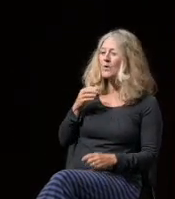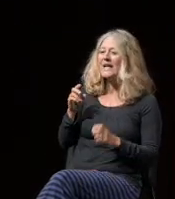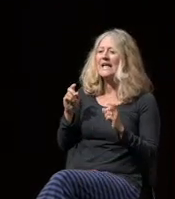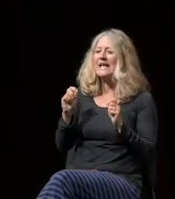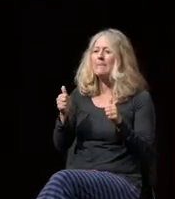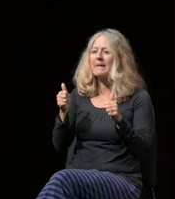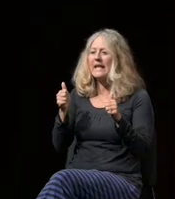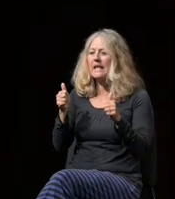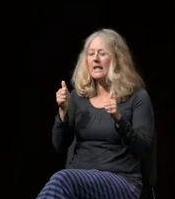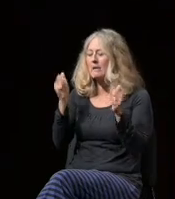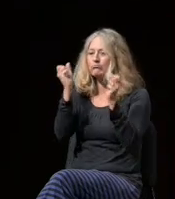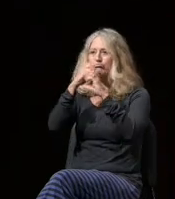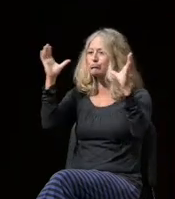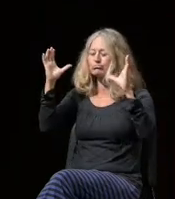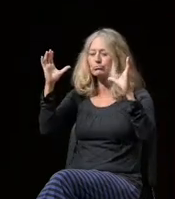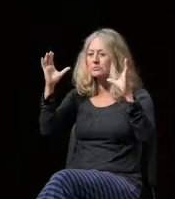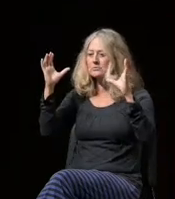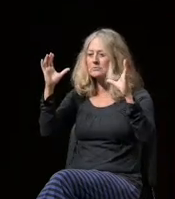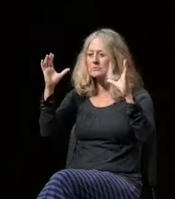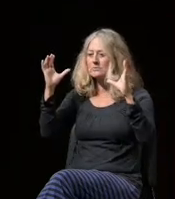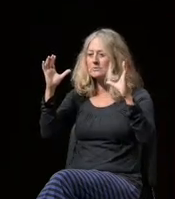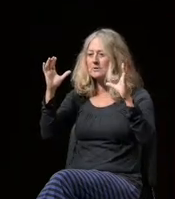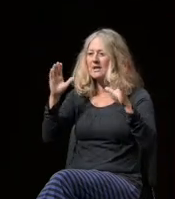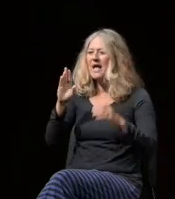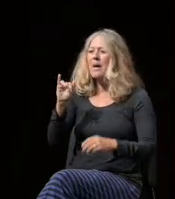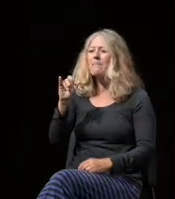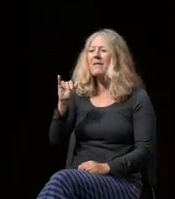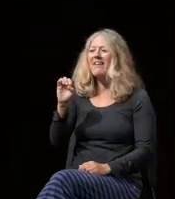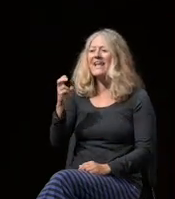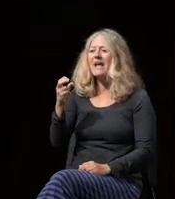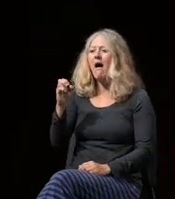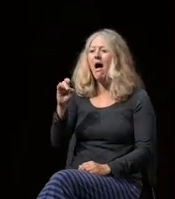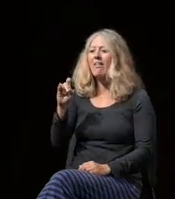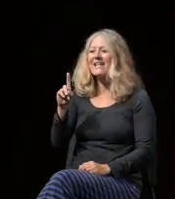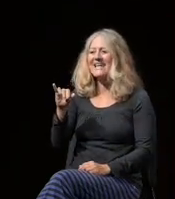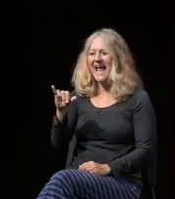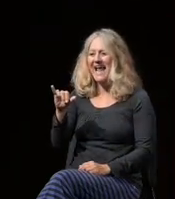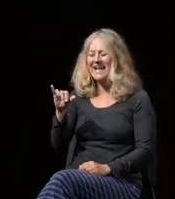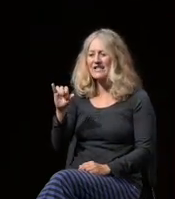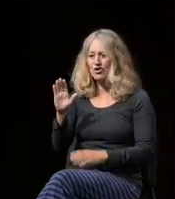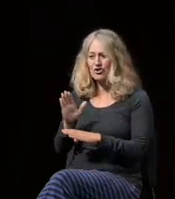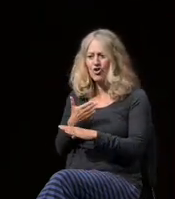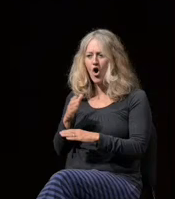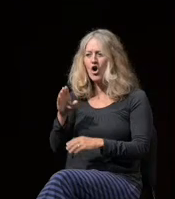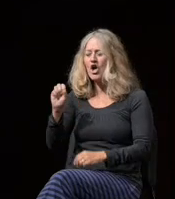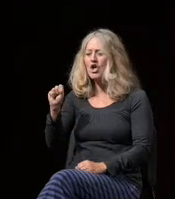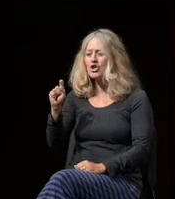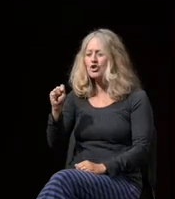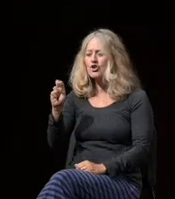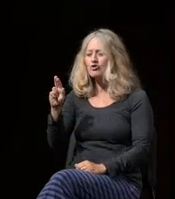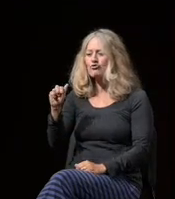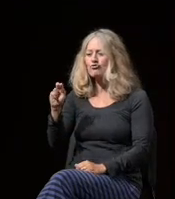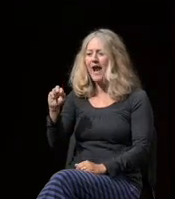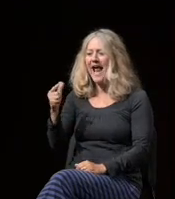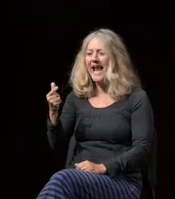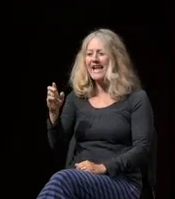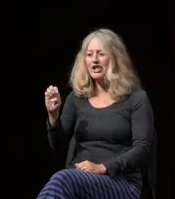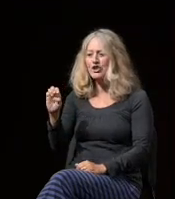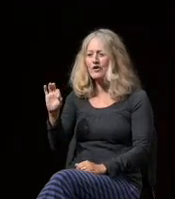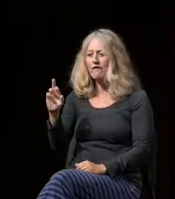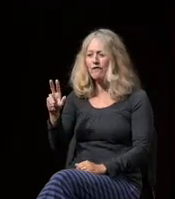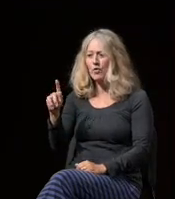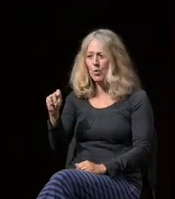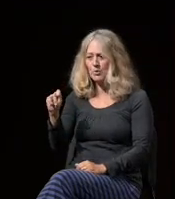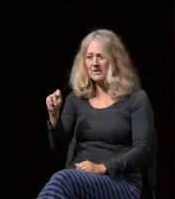the image of lynching because of Billie Holiday's song, Strange Fruit. So if you said, let's do the low-hanging fruit first,